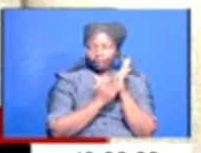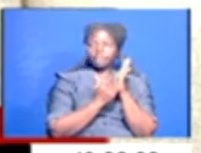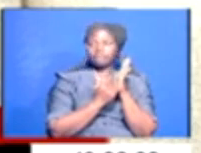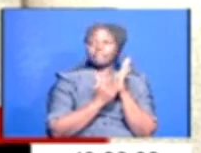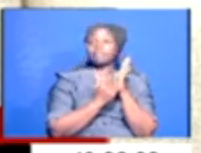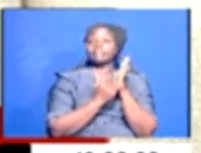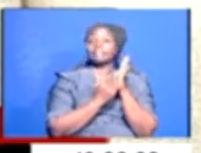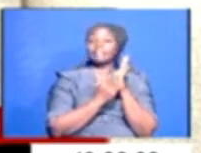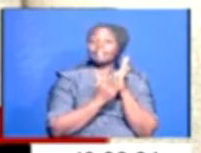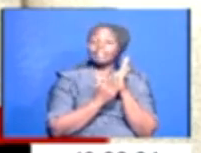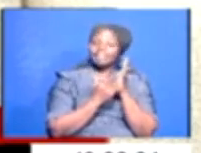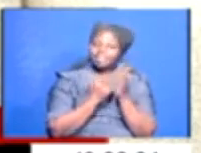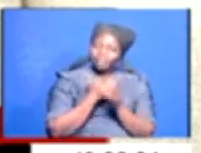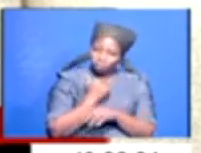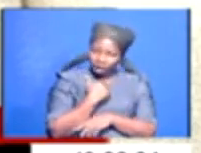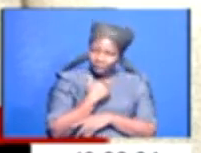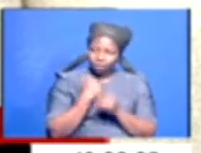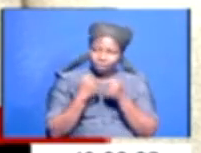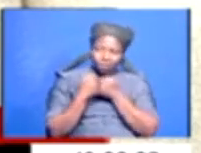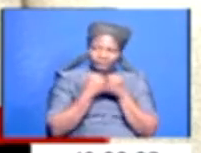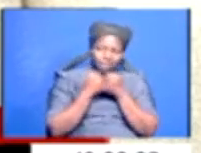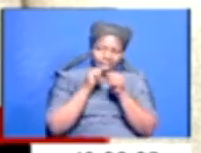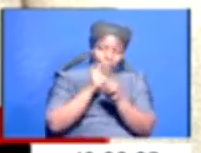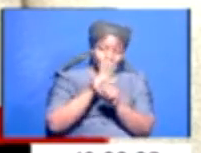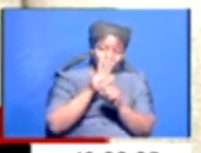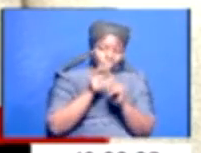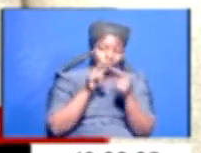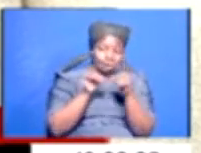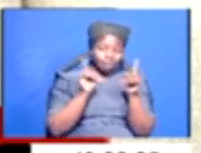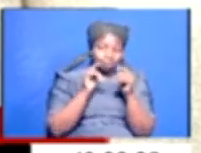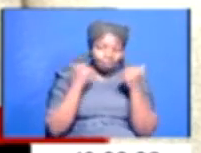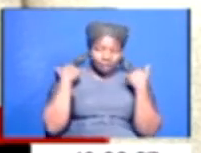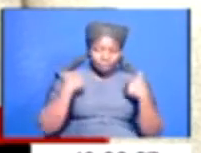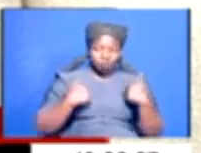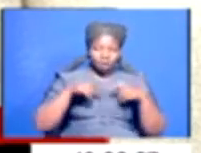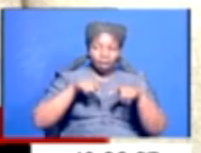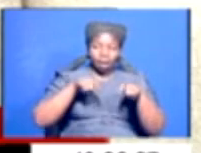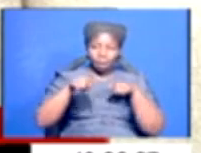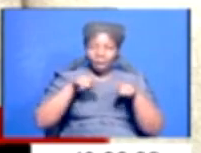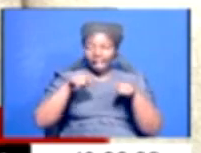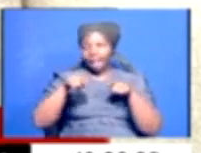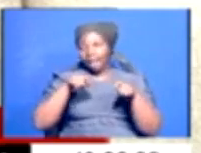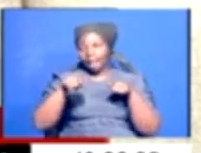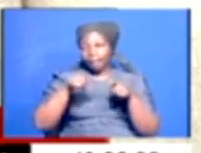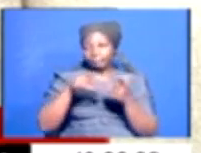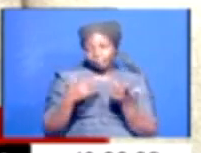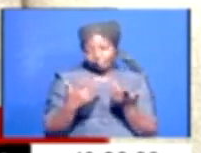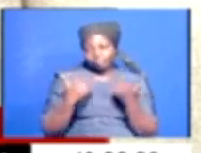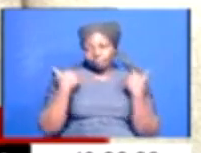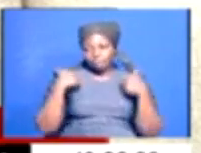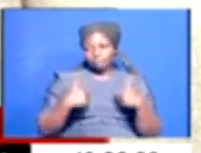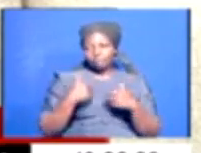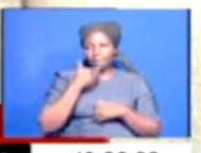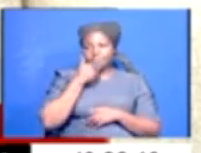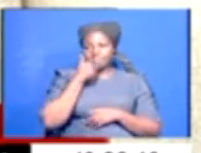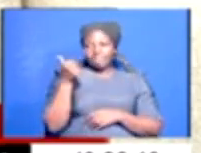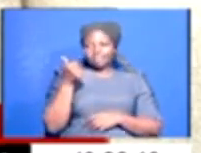challenging. And I had managed, by the way. I'm the best goalkeeper in